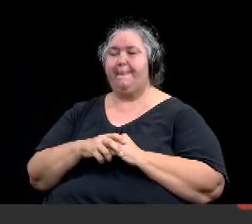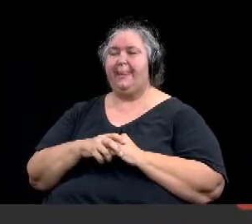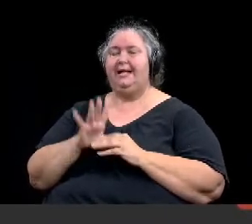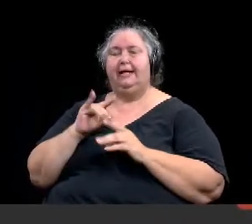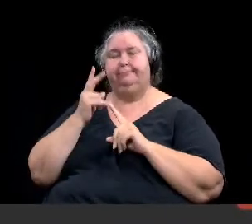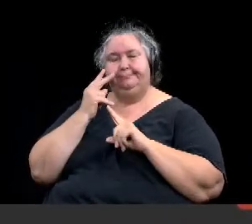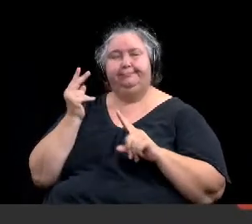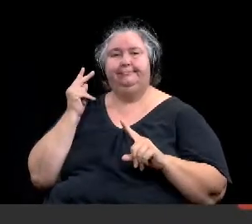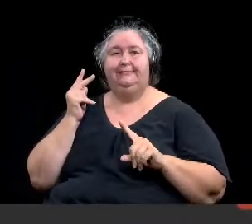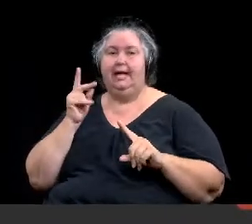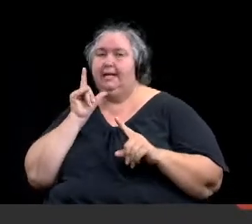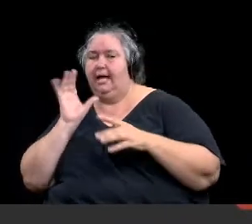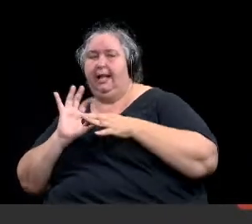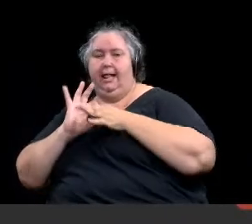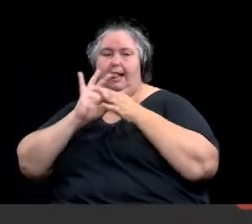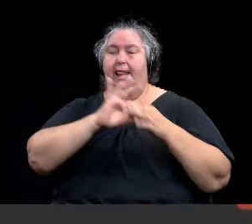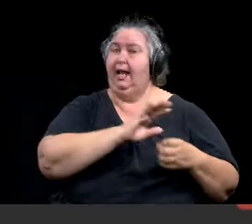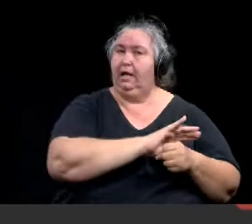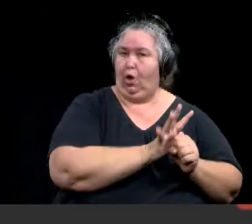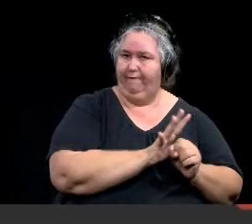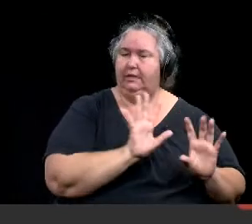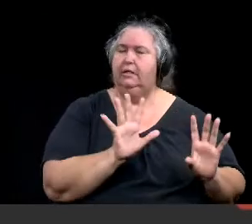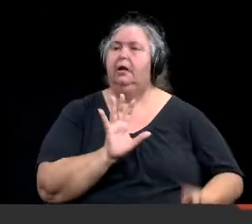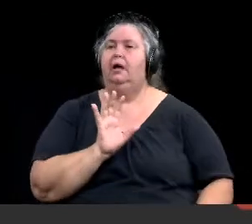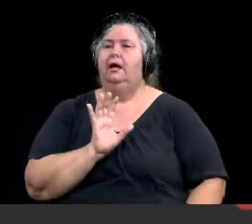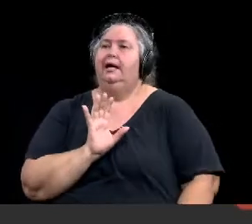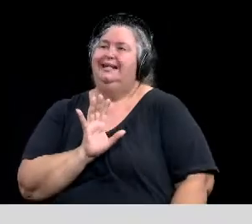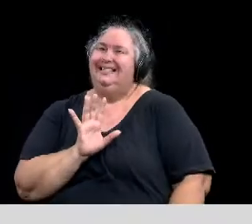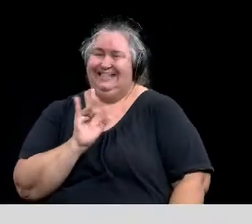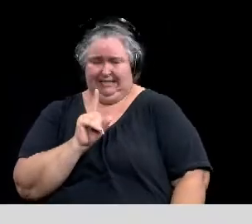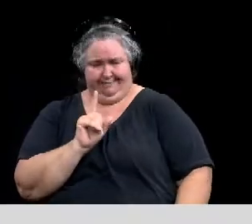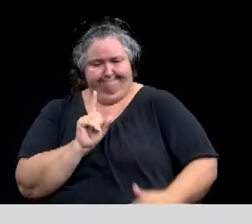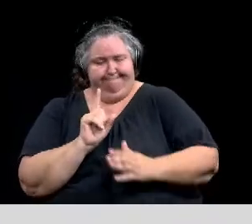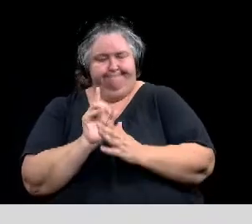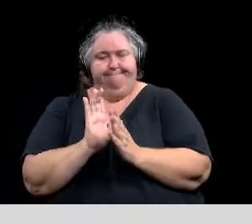Unrelated to COVID, I'm just going to take a moment to